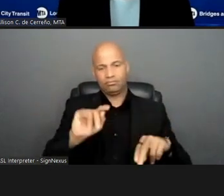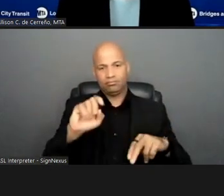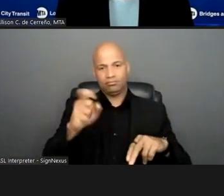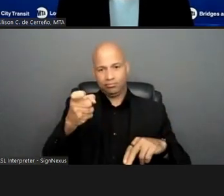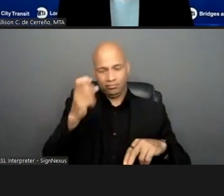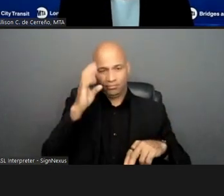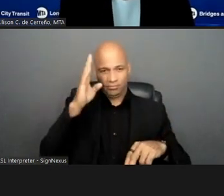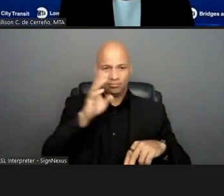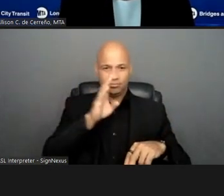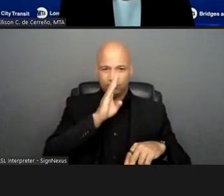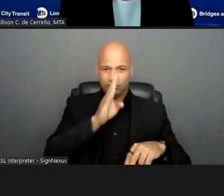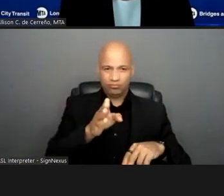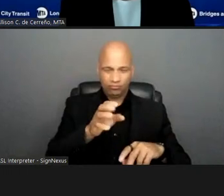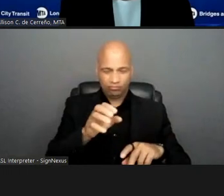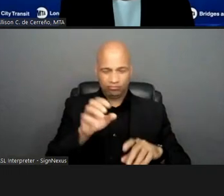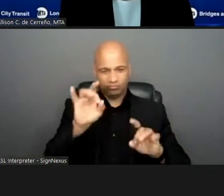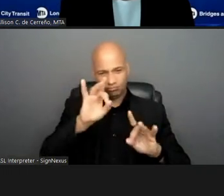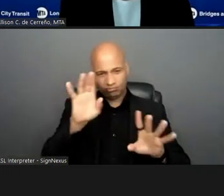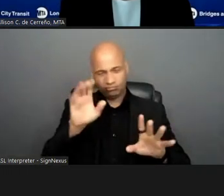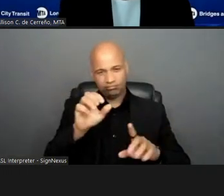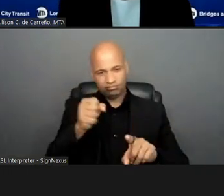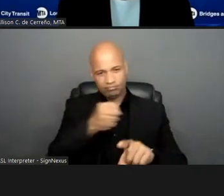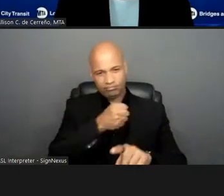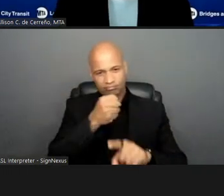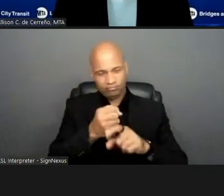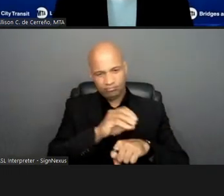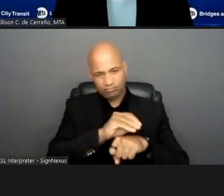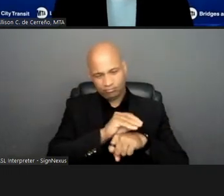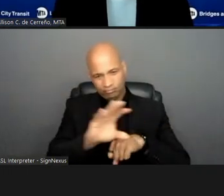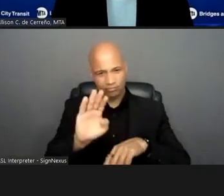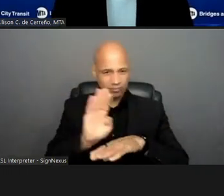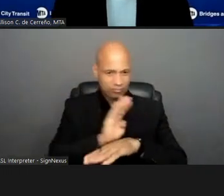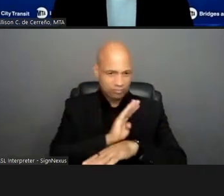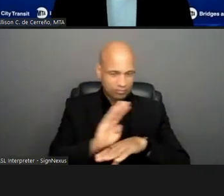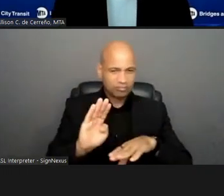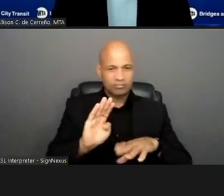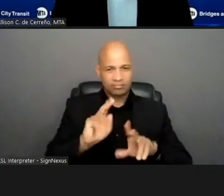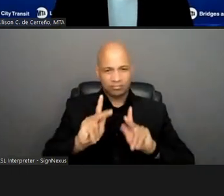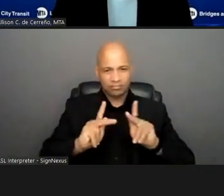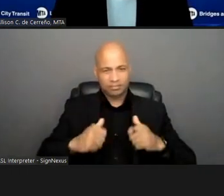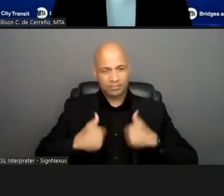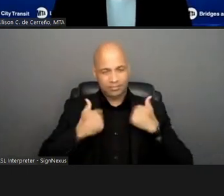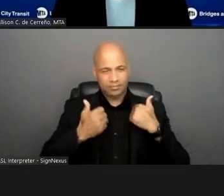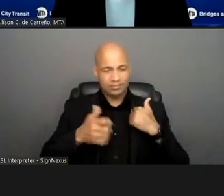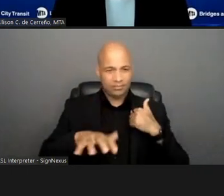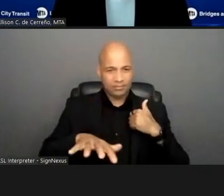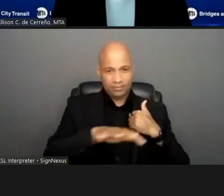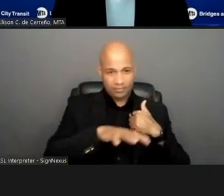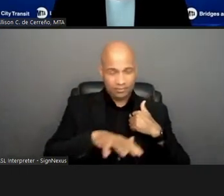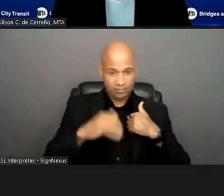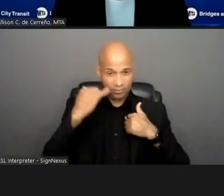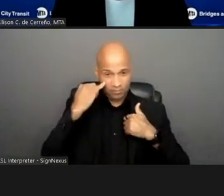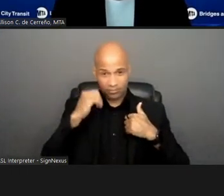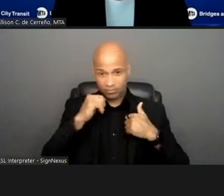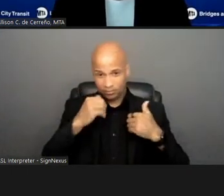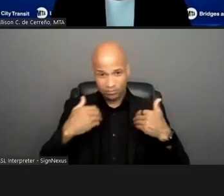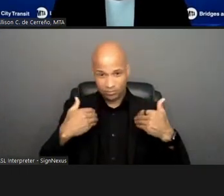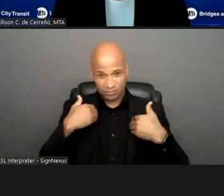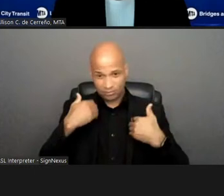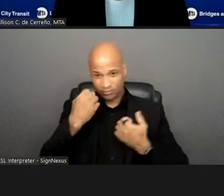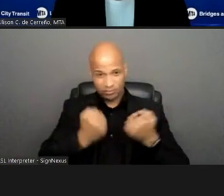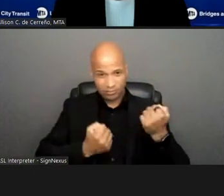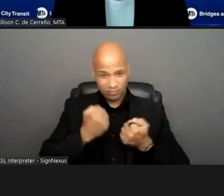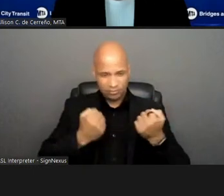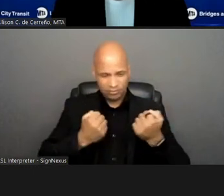have a direct dramatic effect on New York business and residential communities it if you think I don't have a car so who cares about